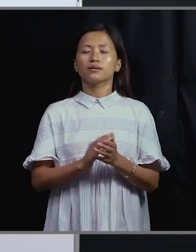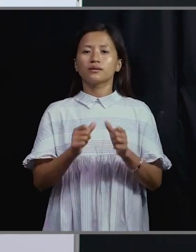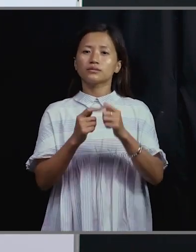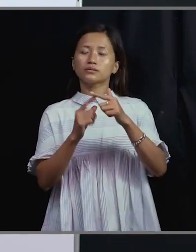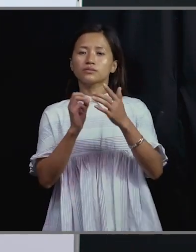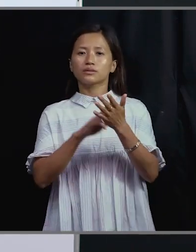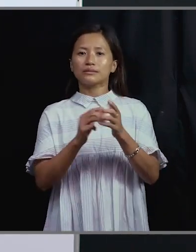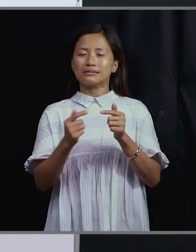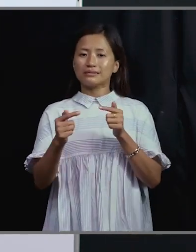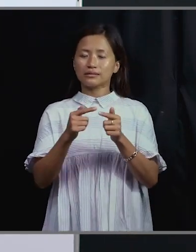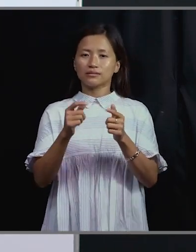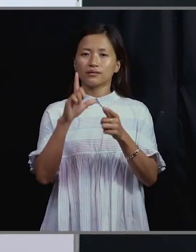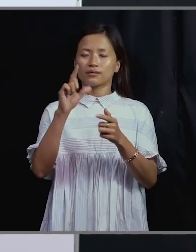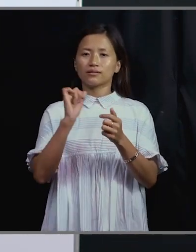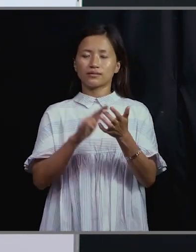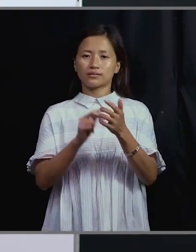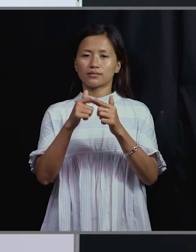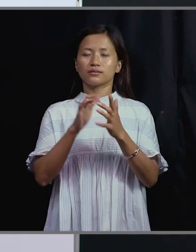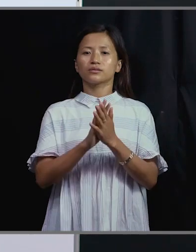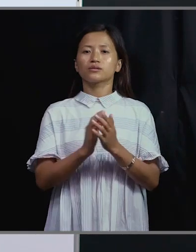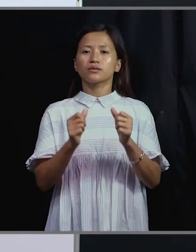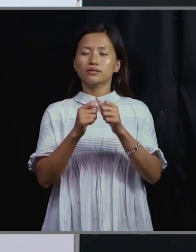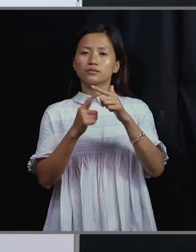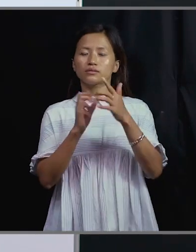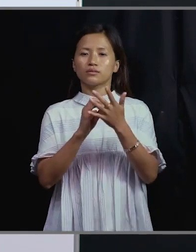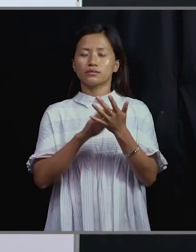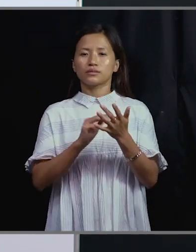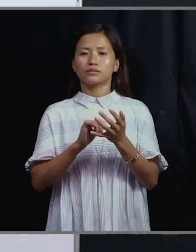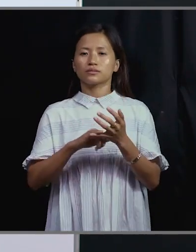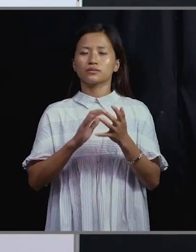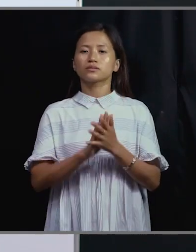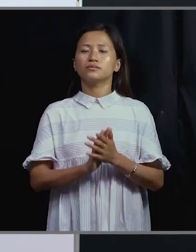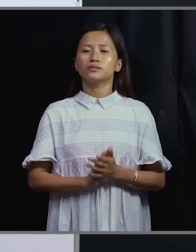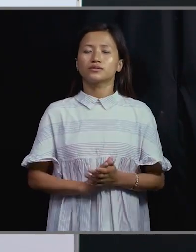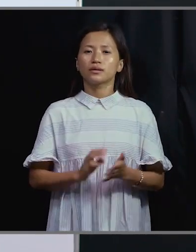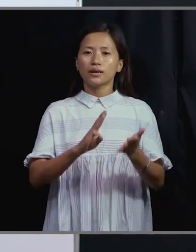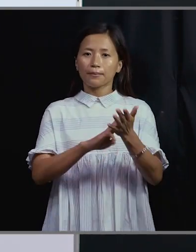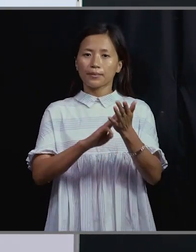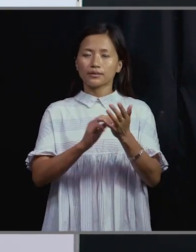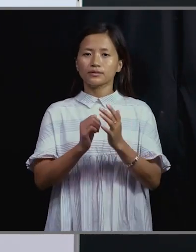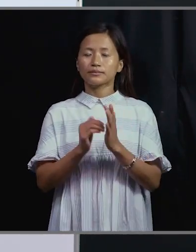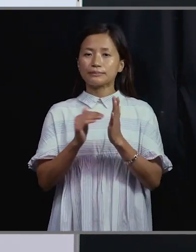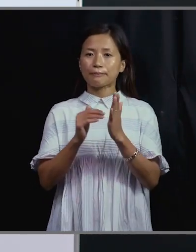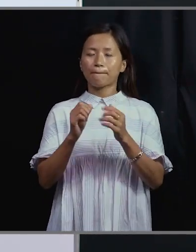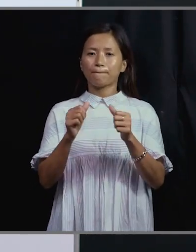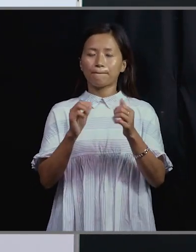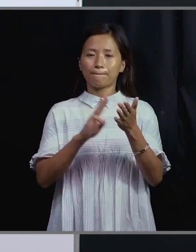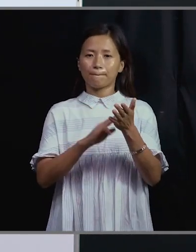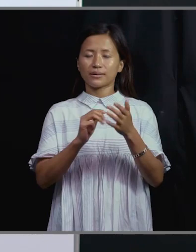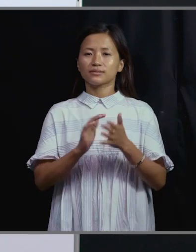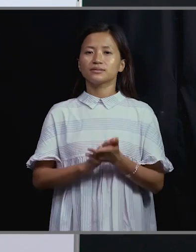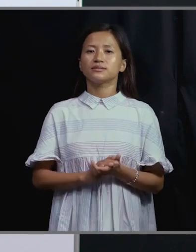directly linked to carbon atoms. However, if they react with magnesium metal, they give rise